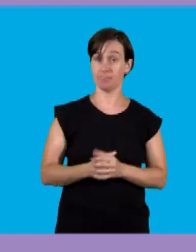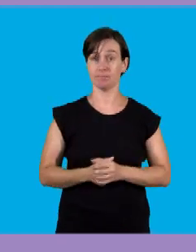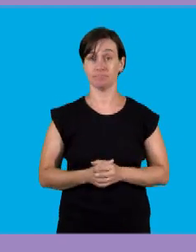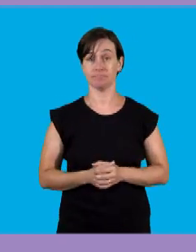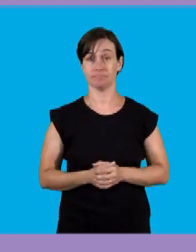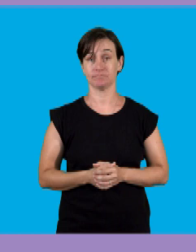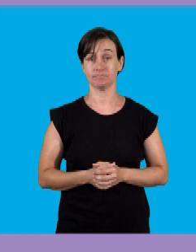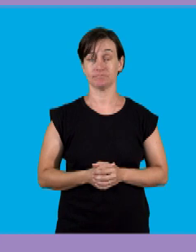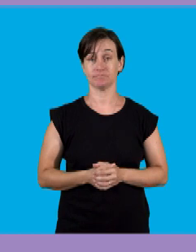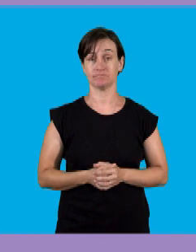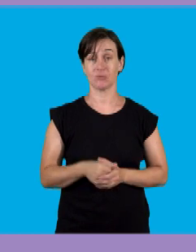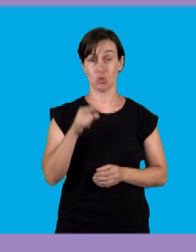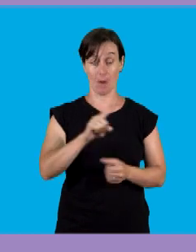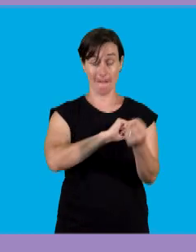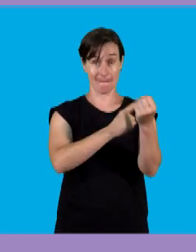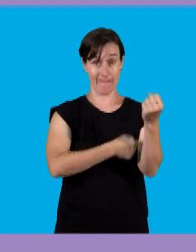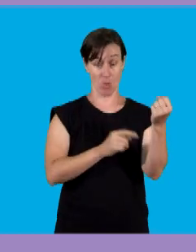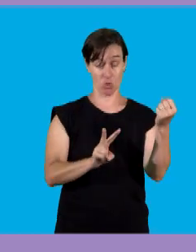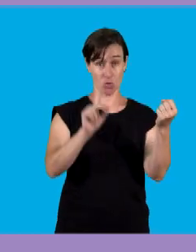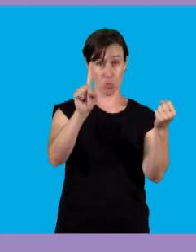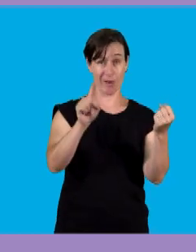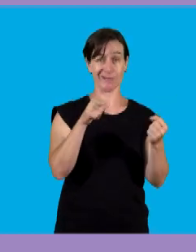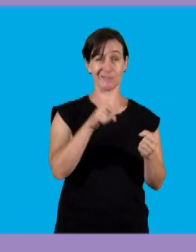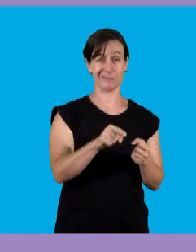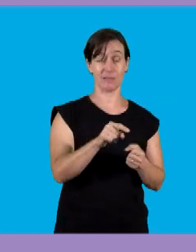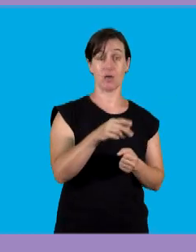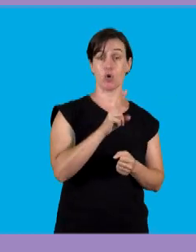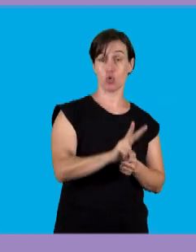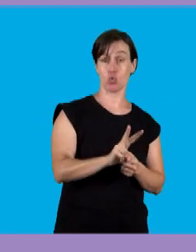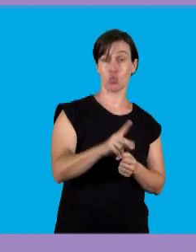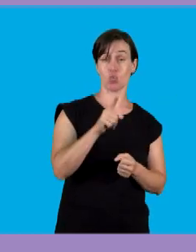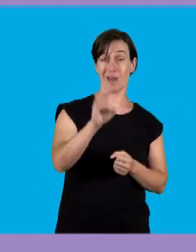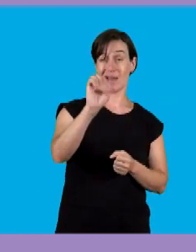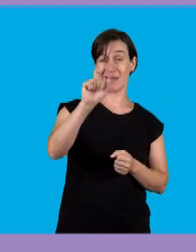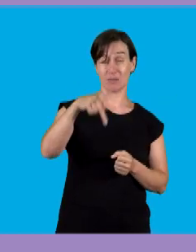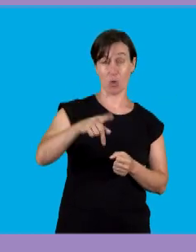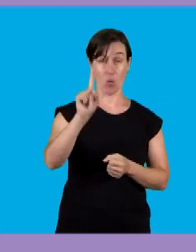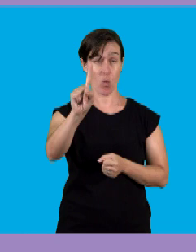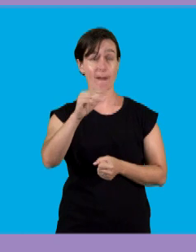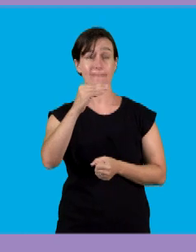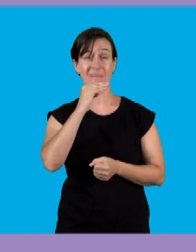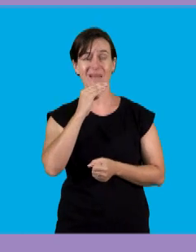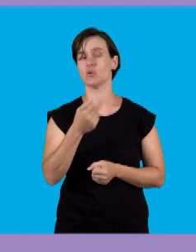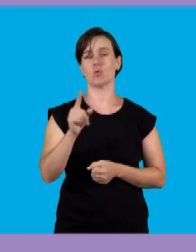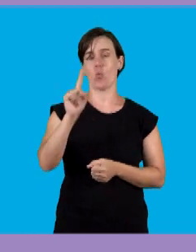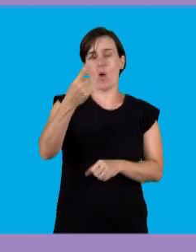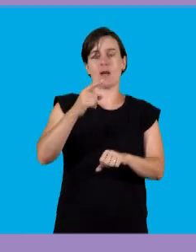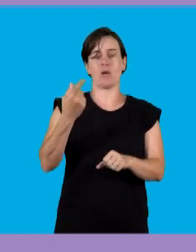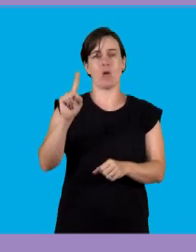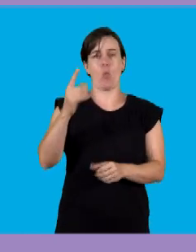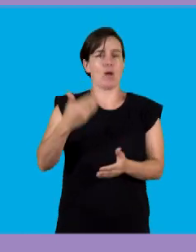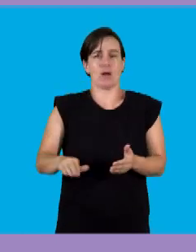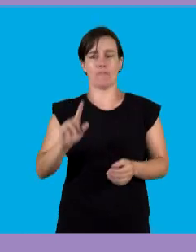an exponent 1. So what does that mean? That just means that our 2 is written only